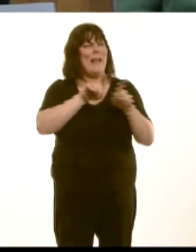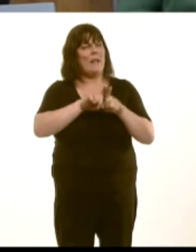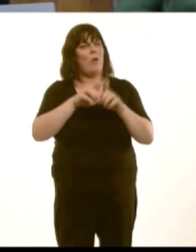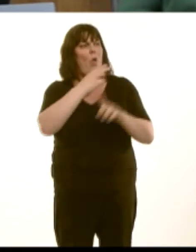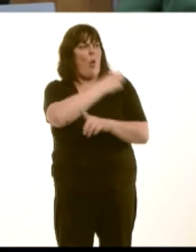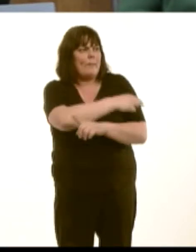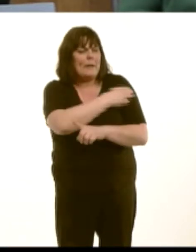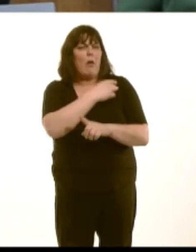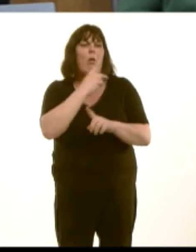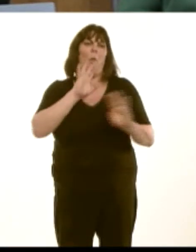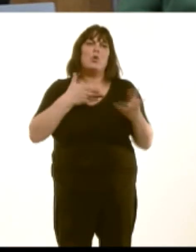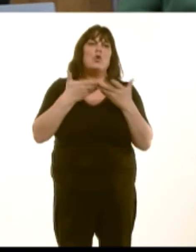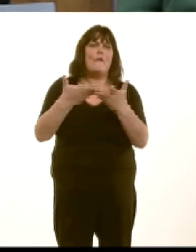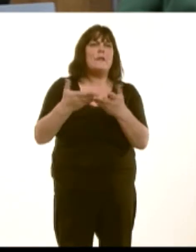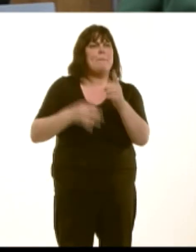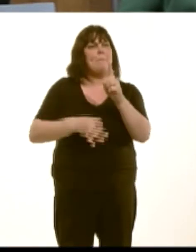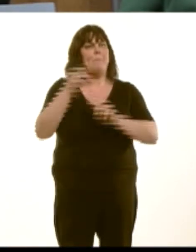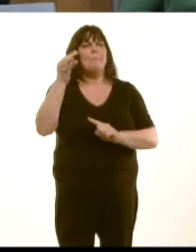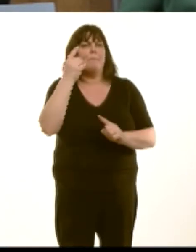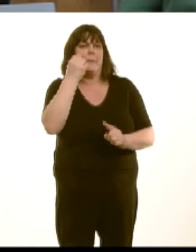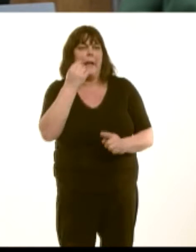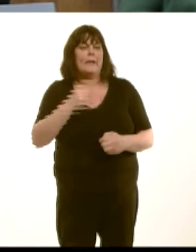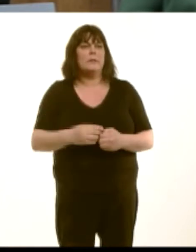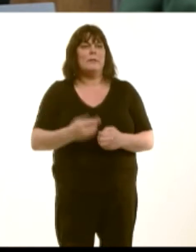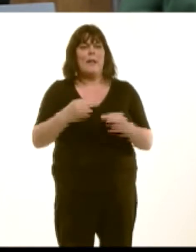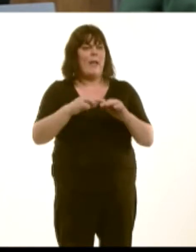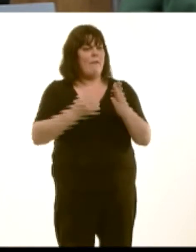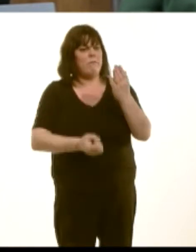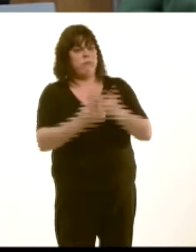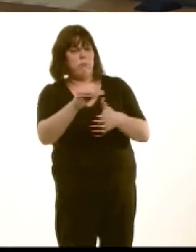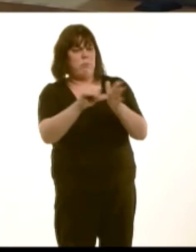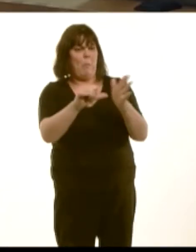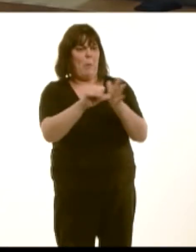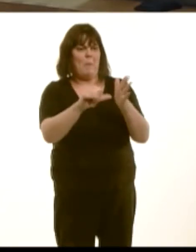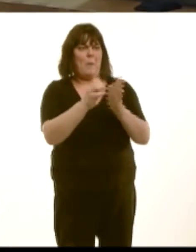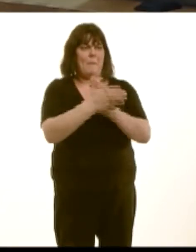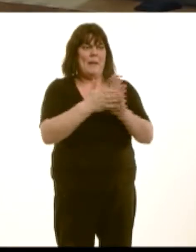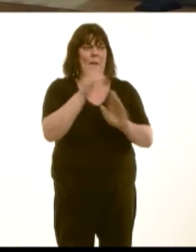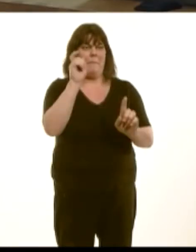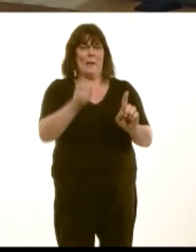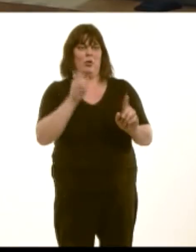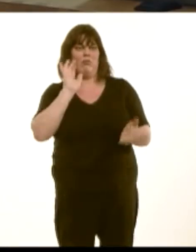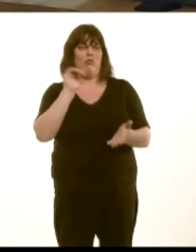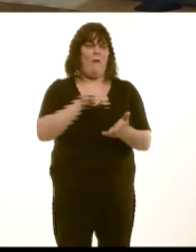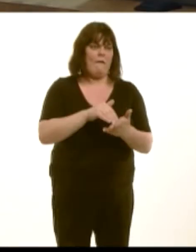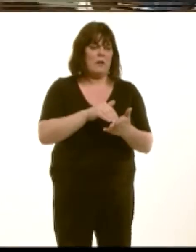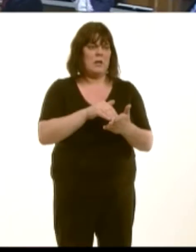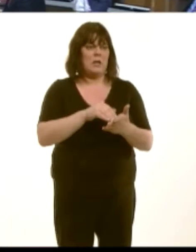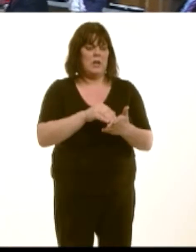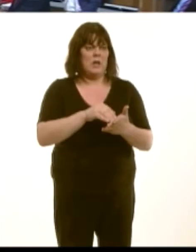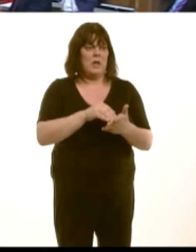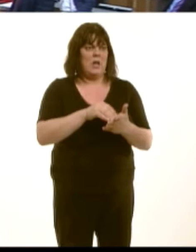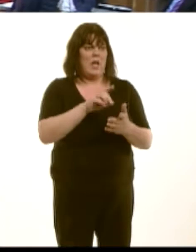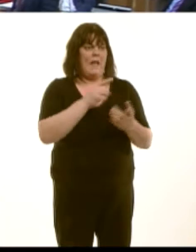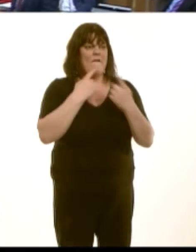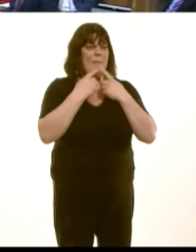any kind of a problem in the system which causes a patient to turn up for an appointment when the